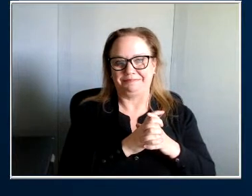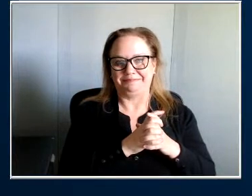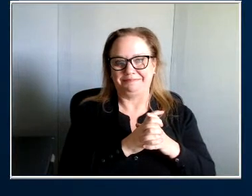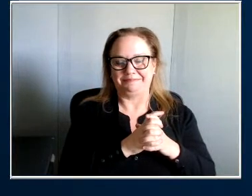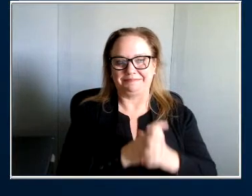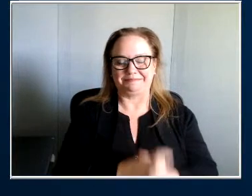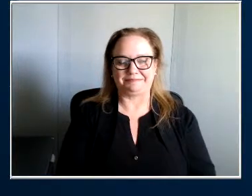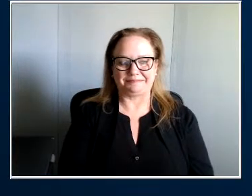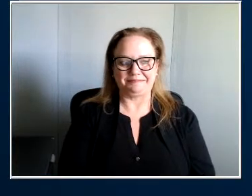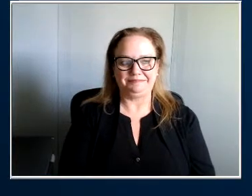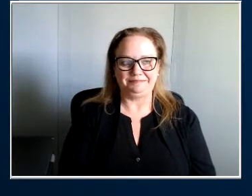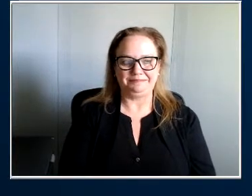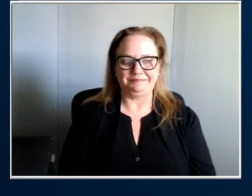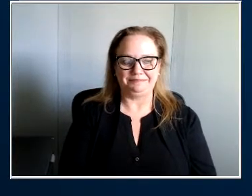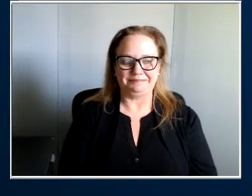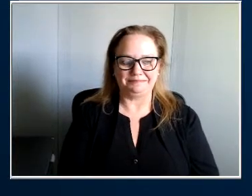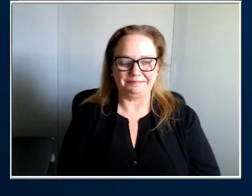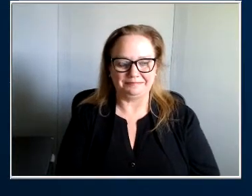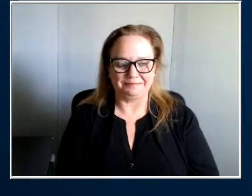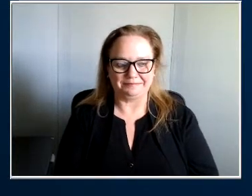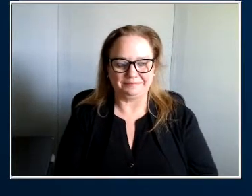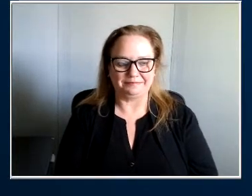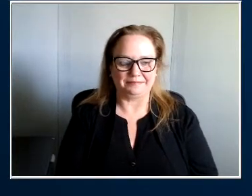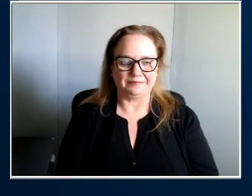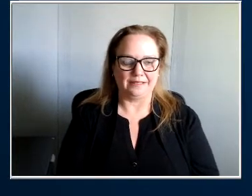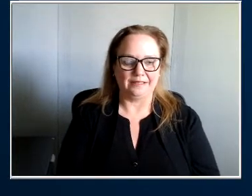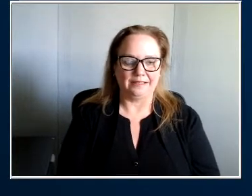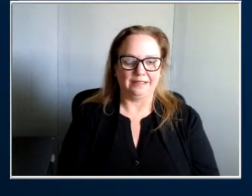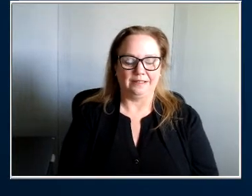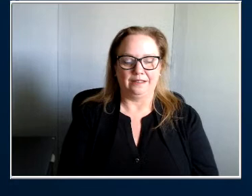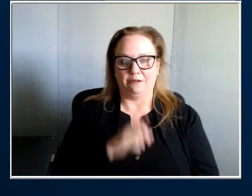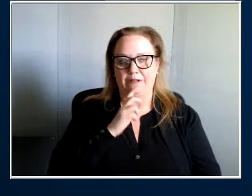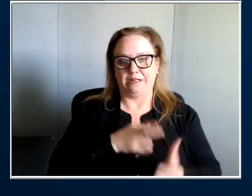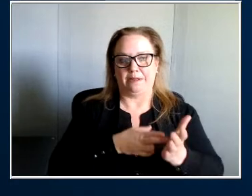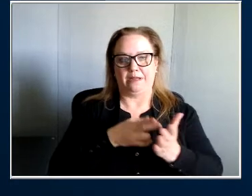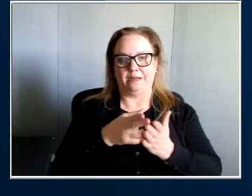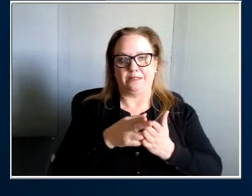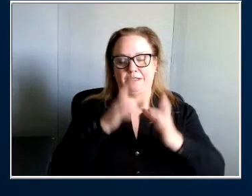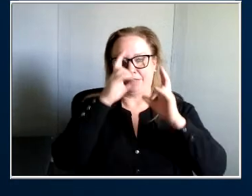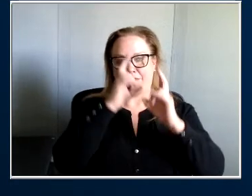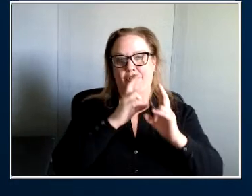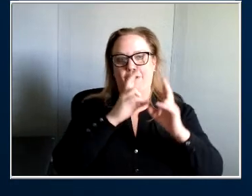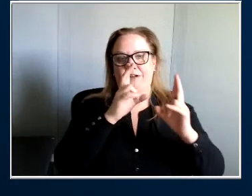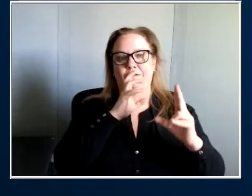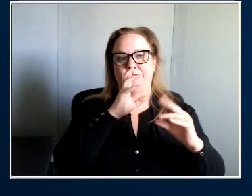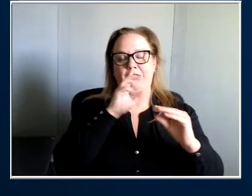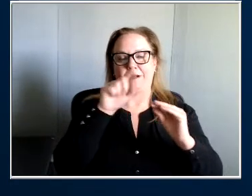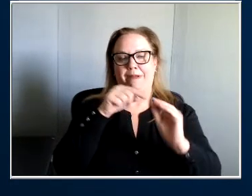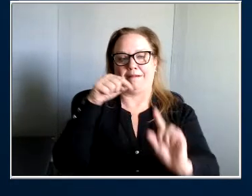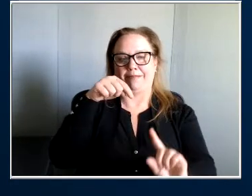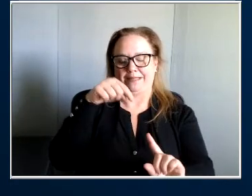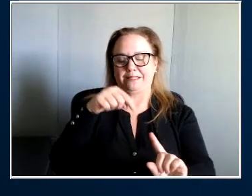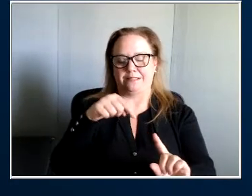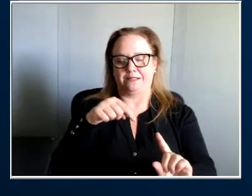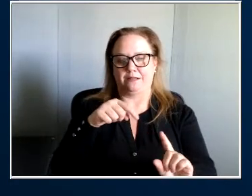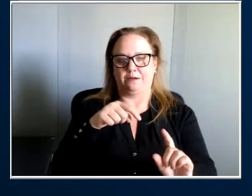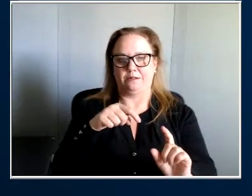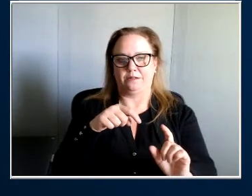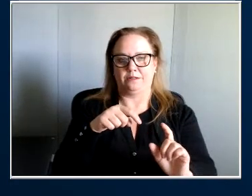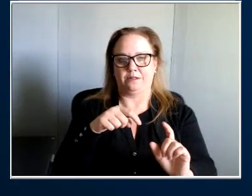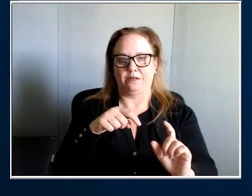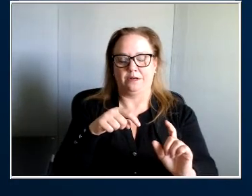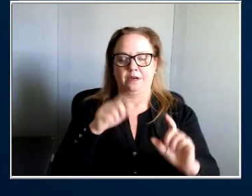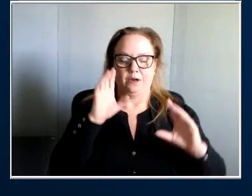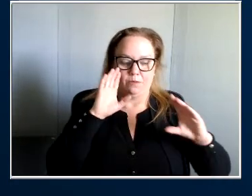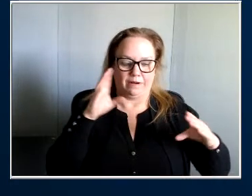You know, that's a big deal, and Judy, to be honest with you, it's our honor to be able to talk about this, because we spend a lot of